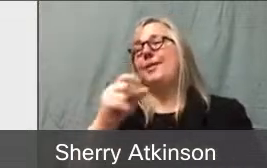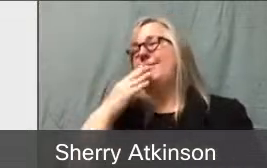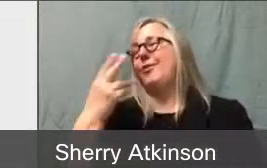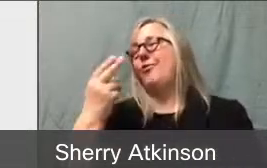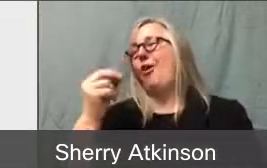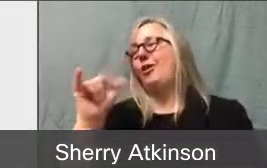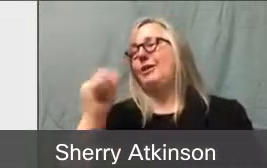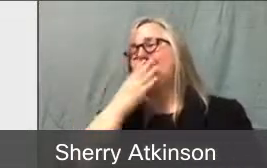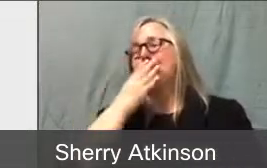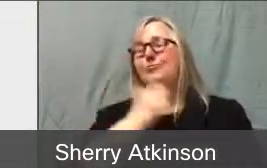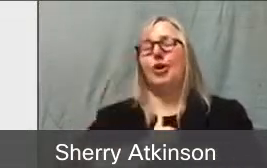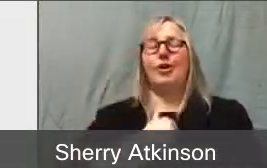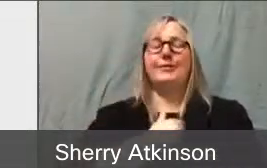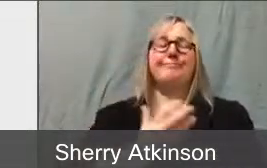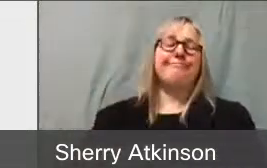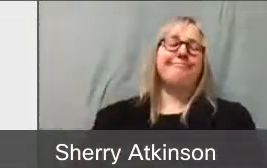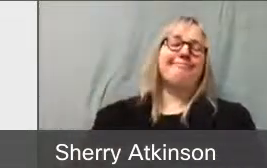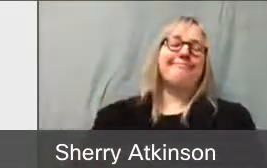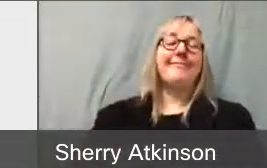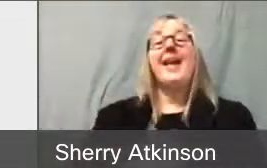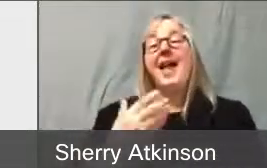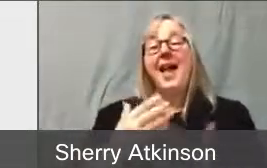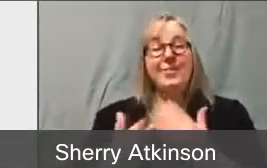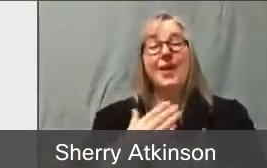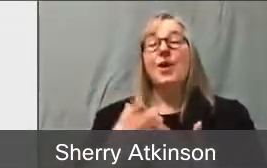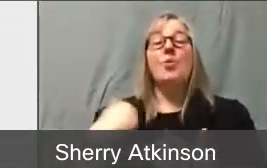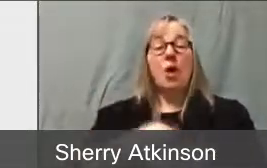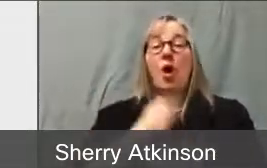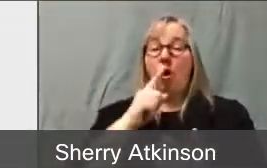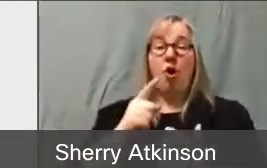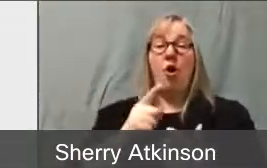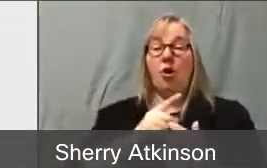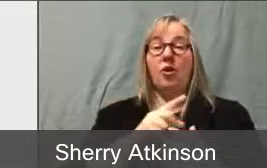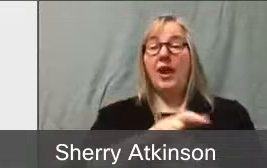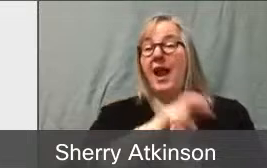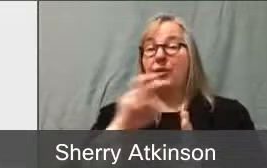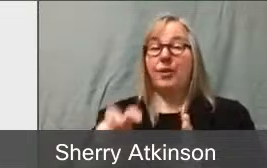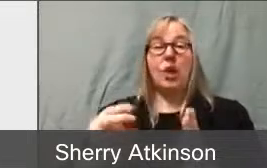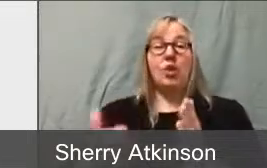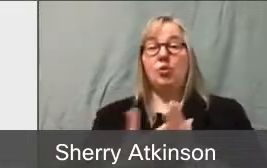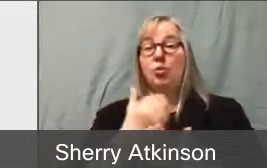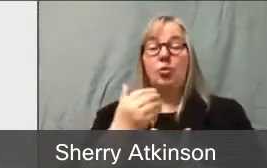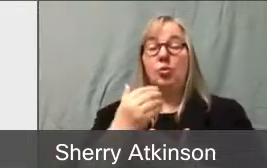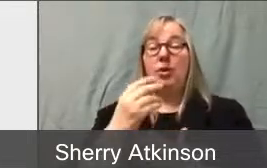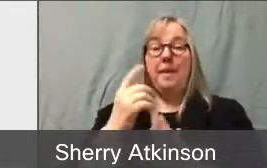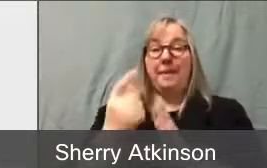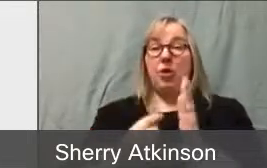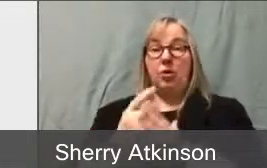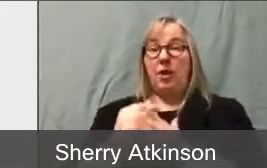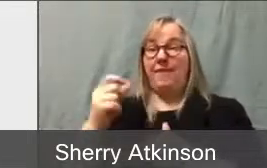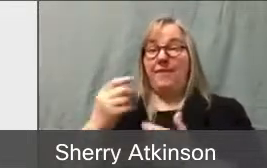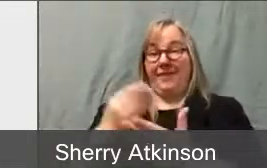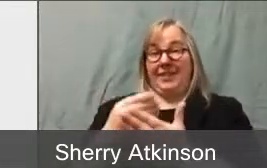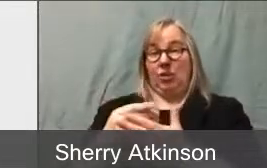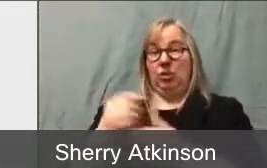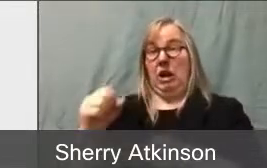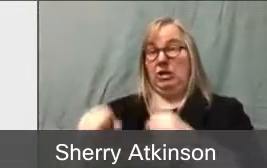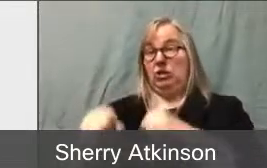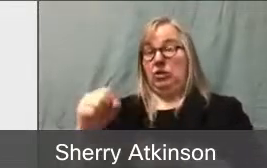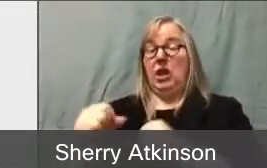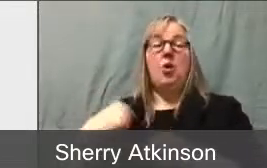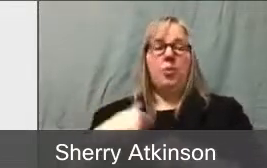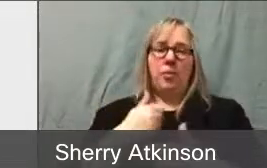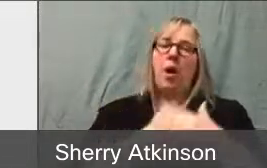Sorry about that. Anyway, so we are entering a renewed period of fiscal uncertainty. We were under that uncertainty